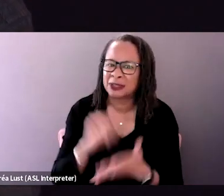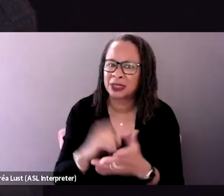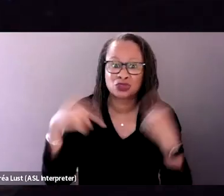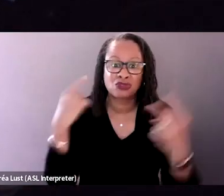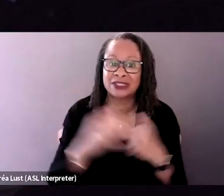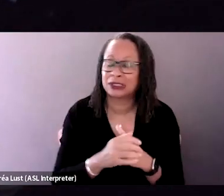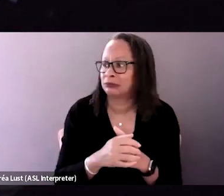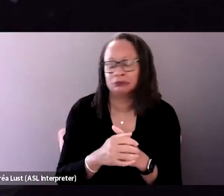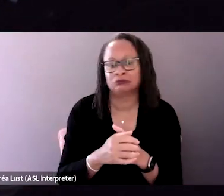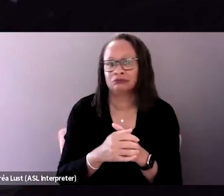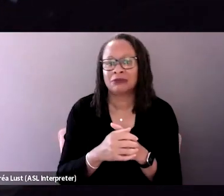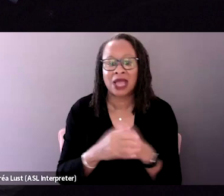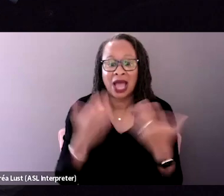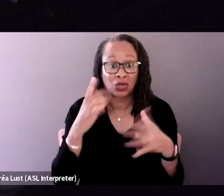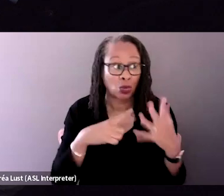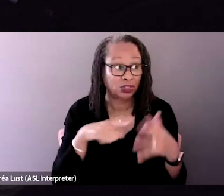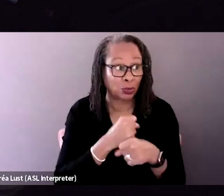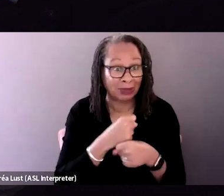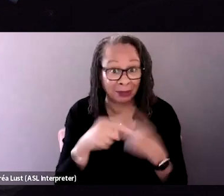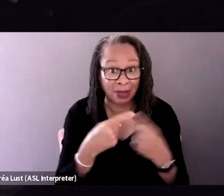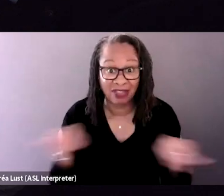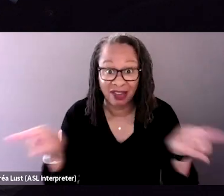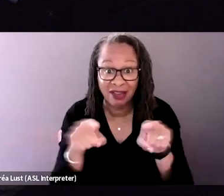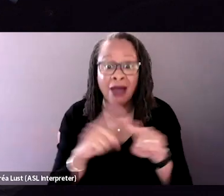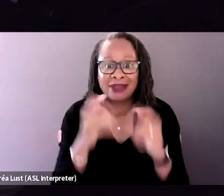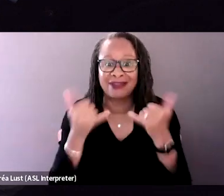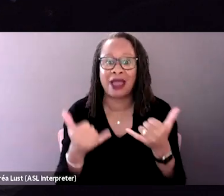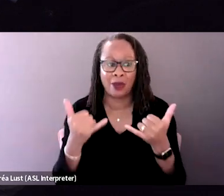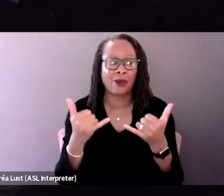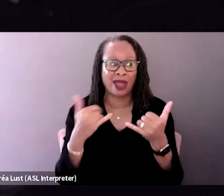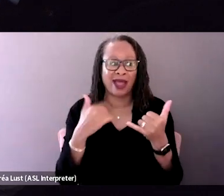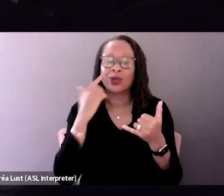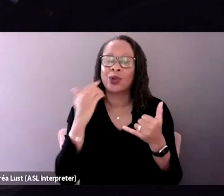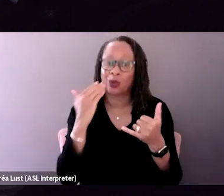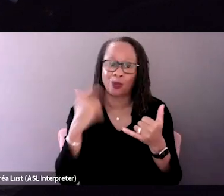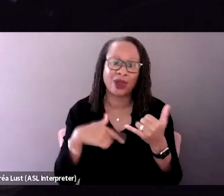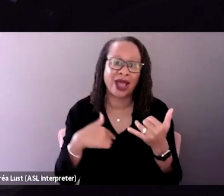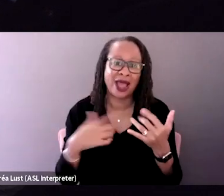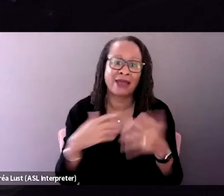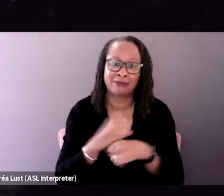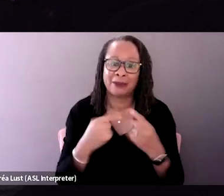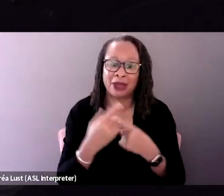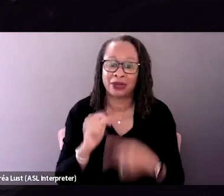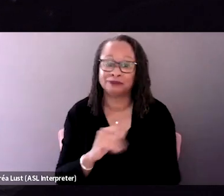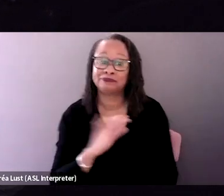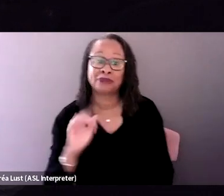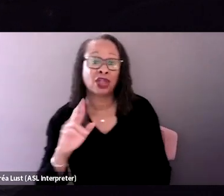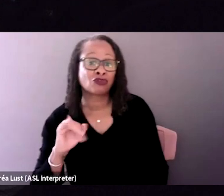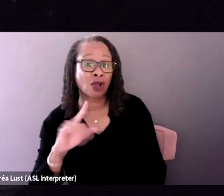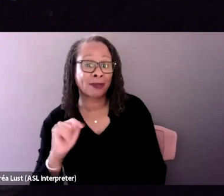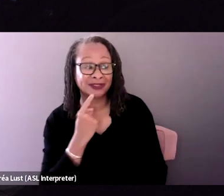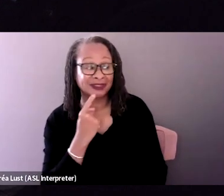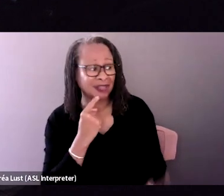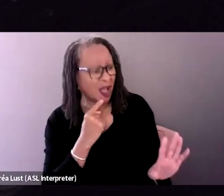improbable. And I don't know what you make about that, but I now know what I make of it. I mean, that's interesting because it means you're starting a project with